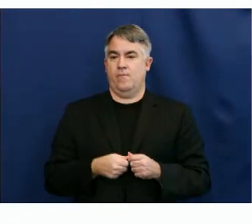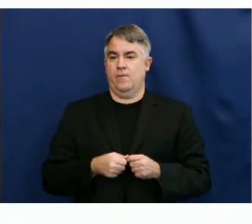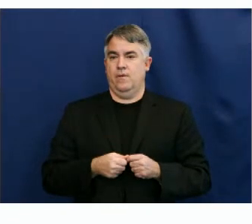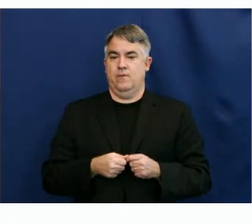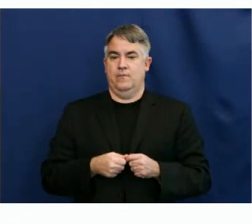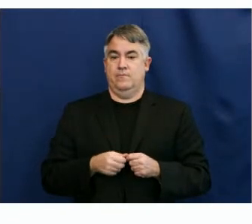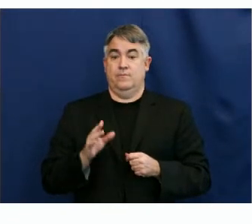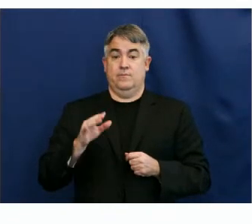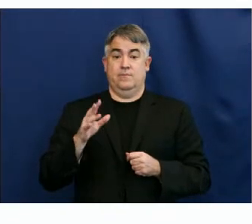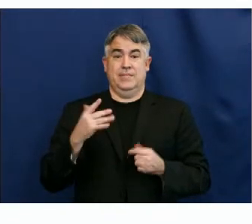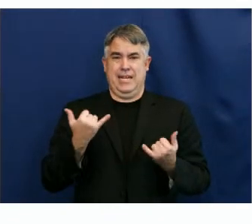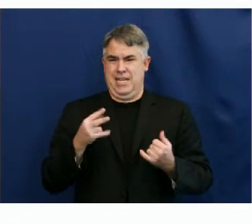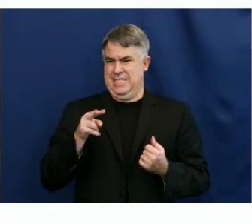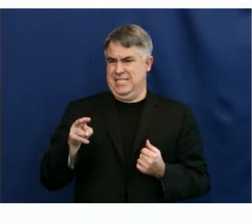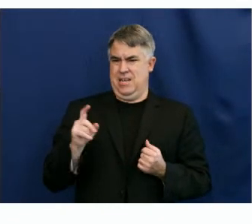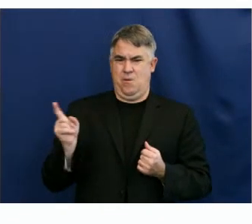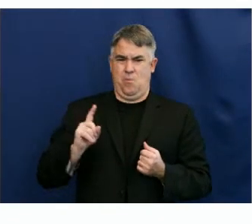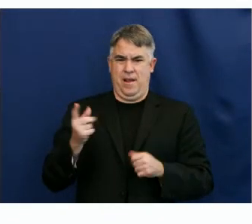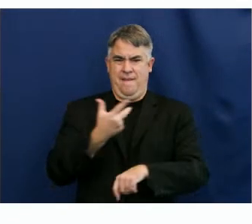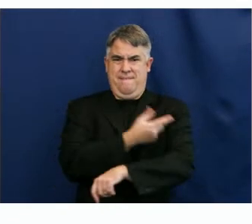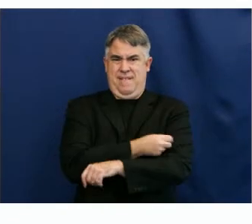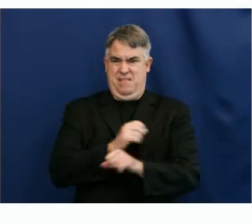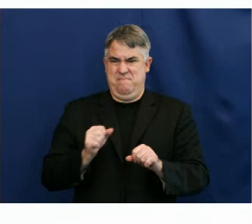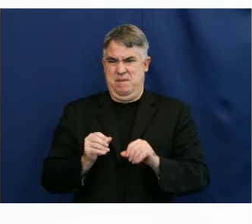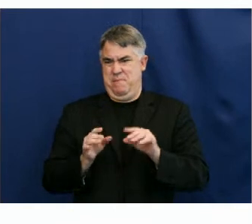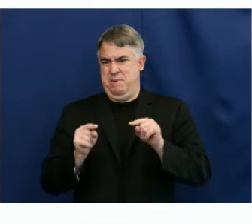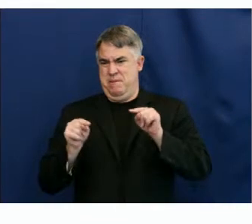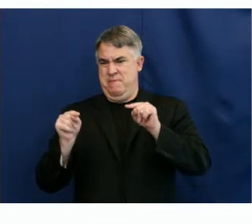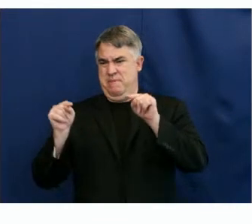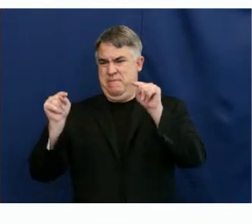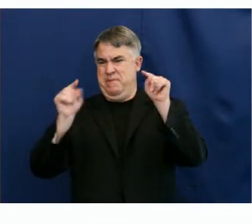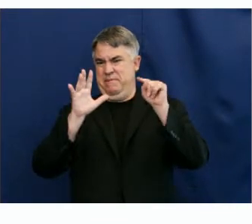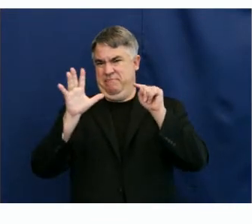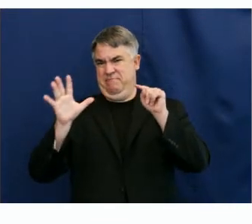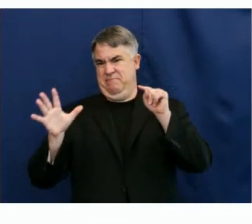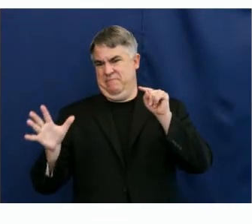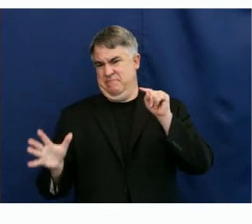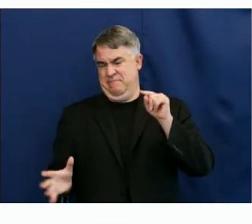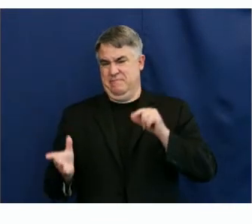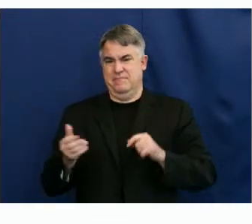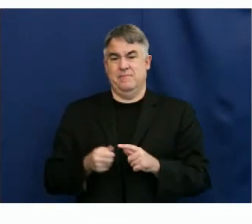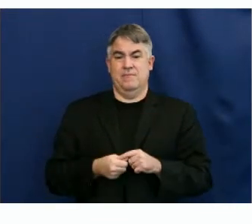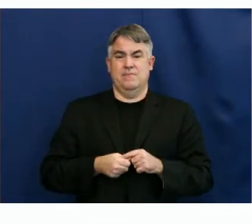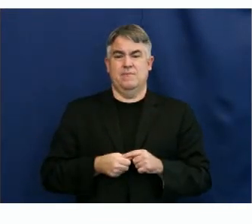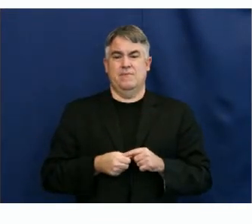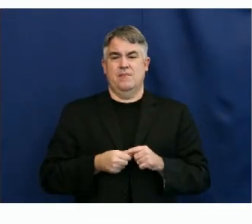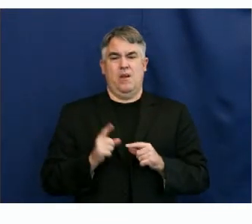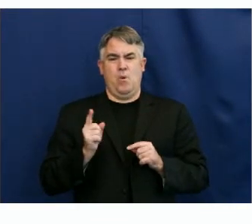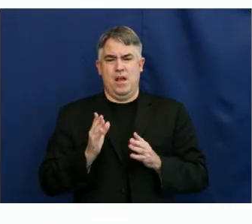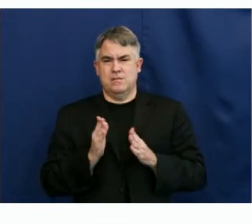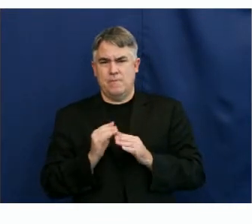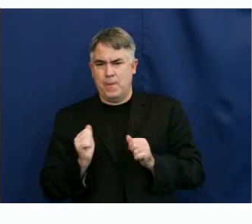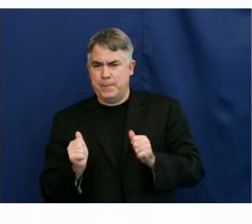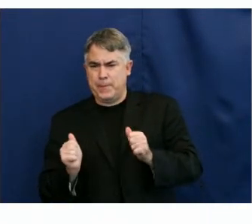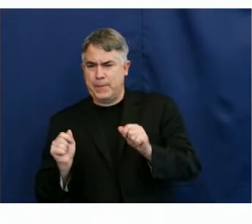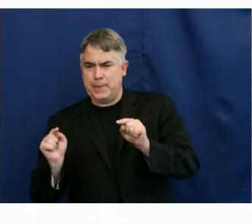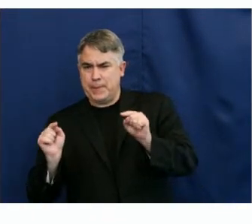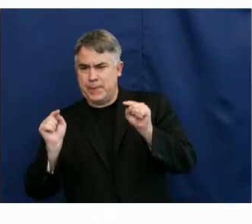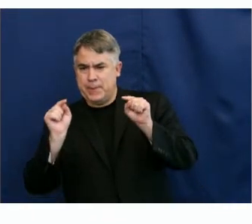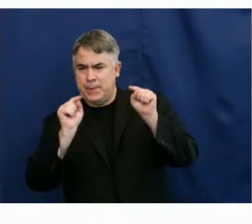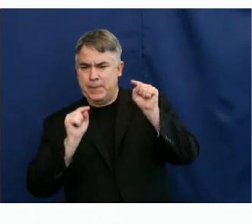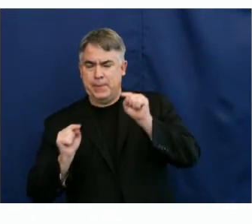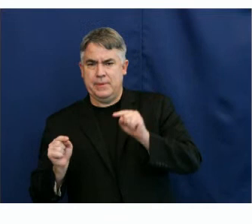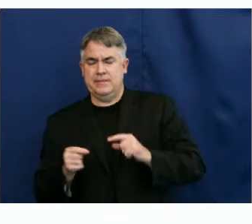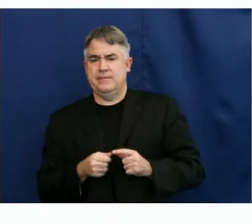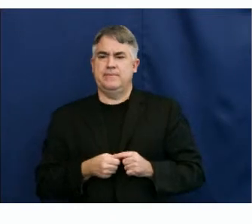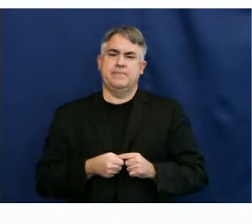where we are right now in terms of current superstations, current county and partner pods, and then the